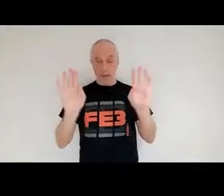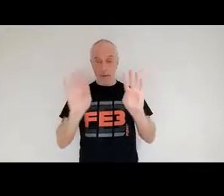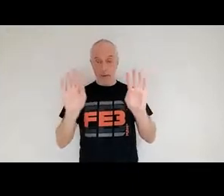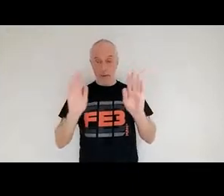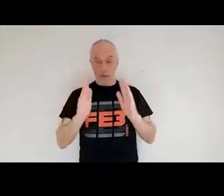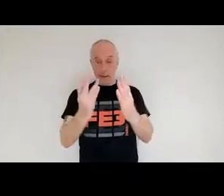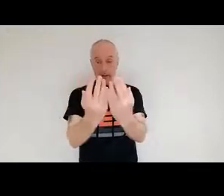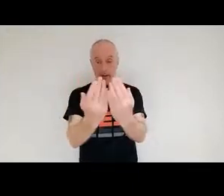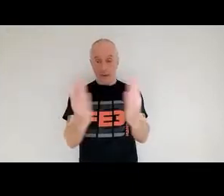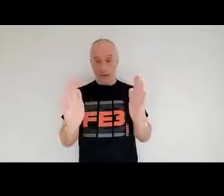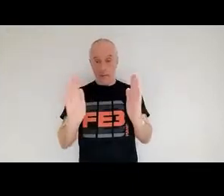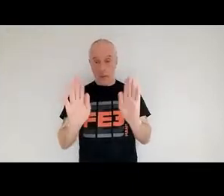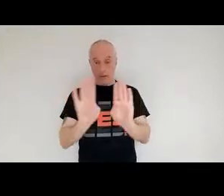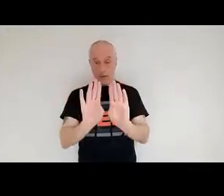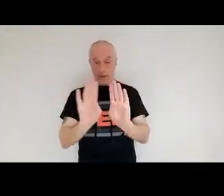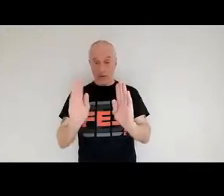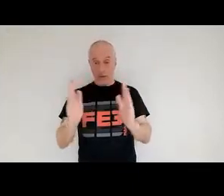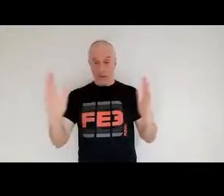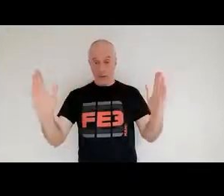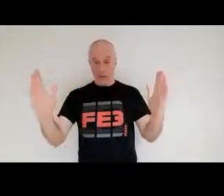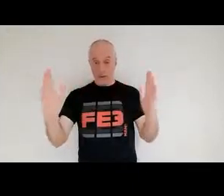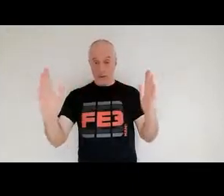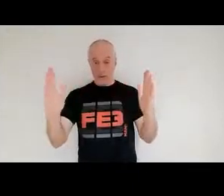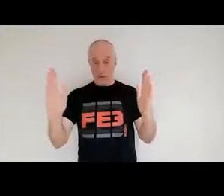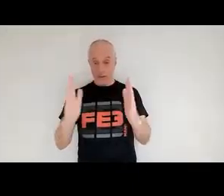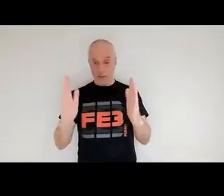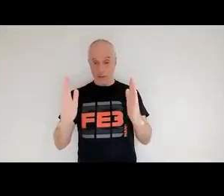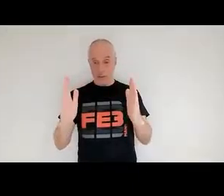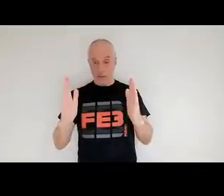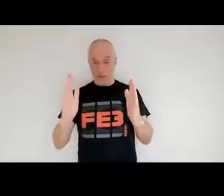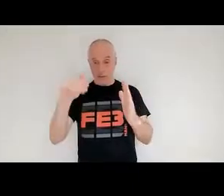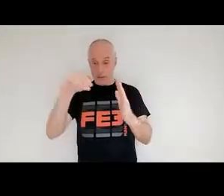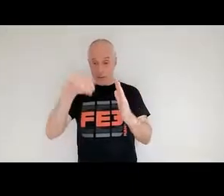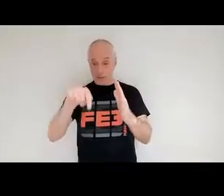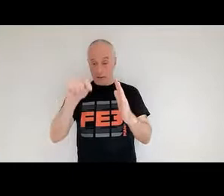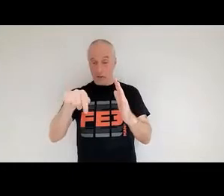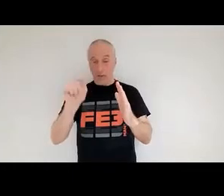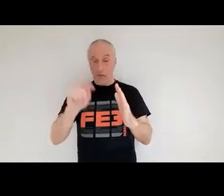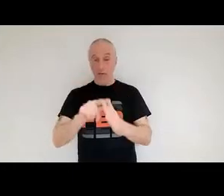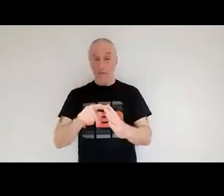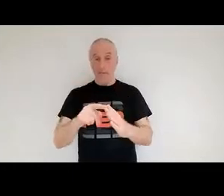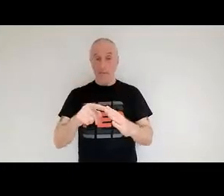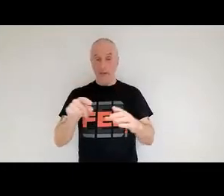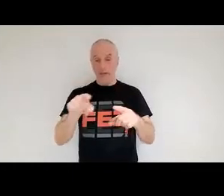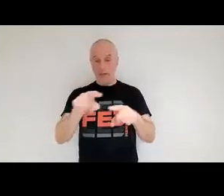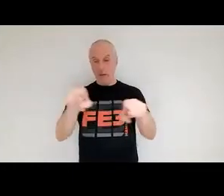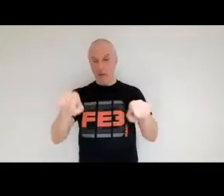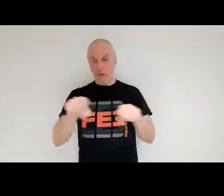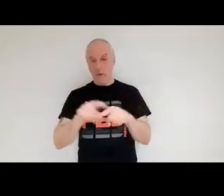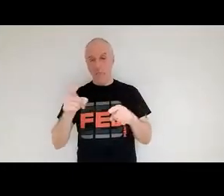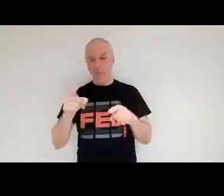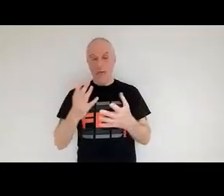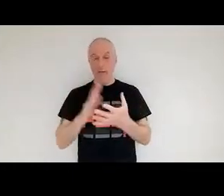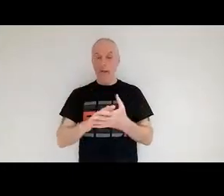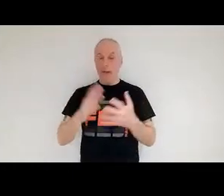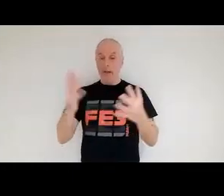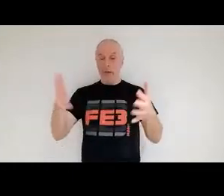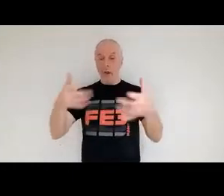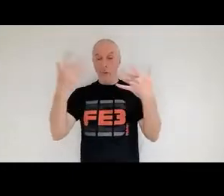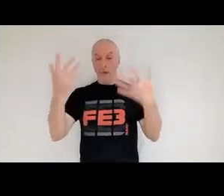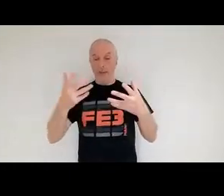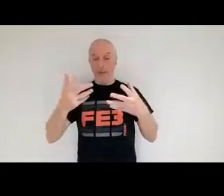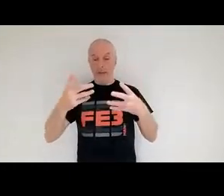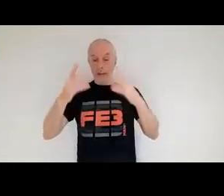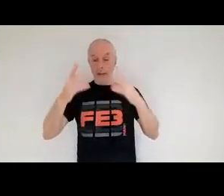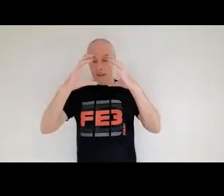to simulate so the internal box was our room, and that sat within a wind tunnel, and the wind tunnel allowed us